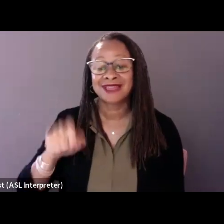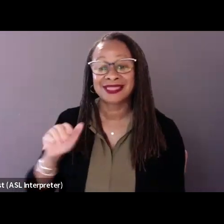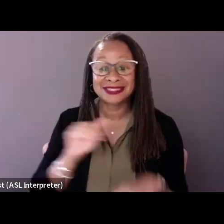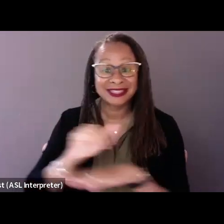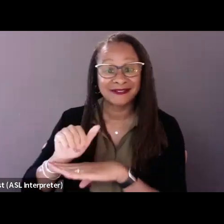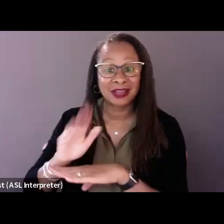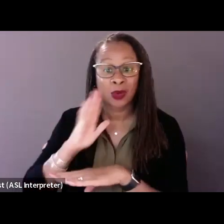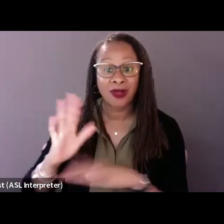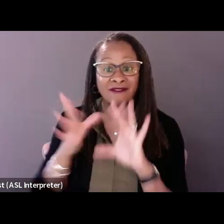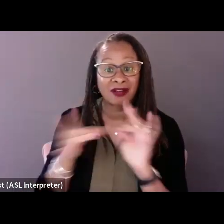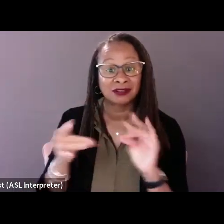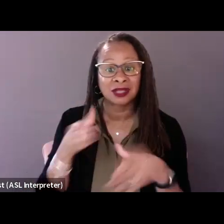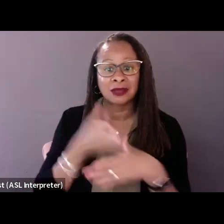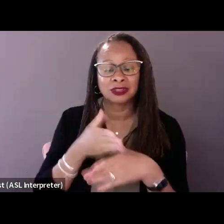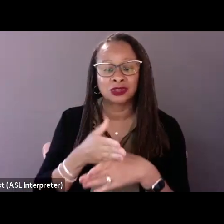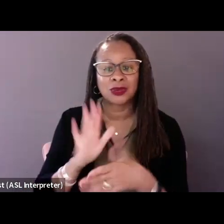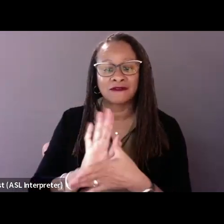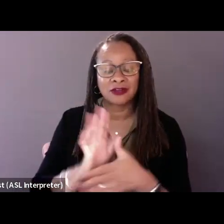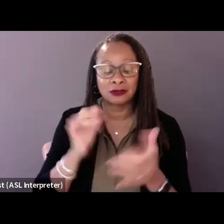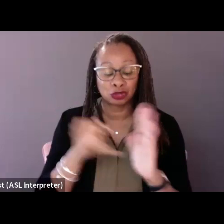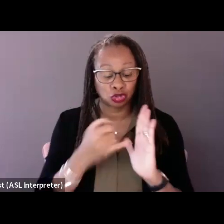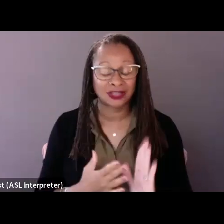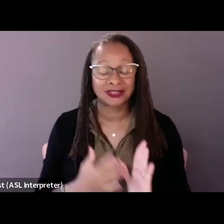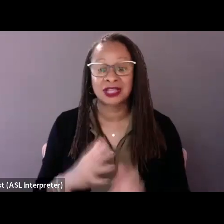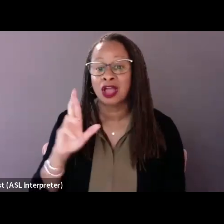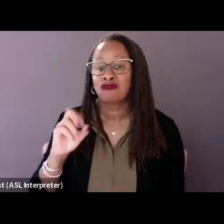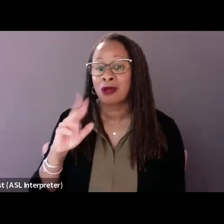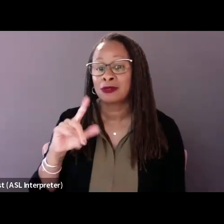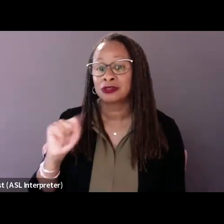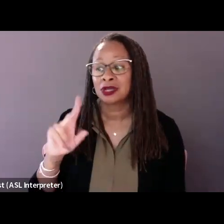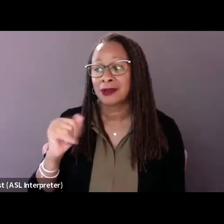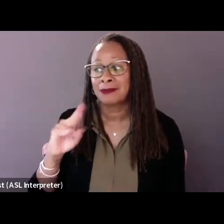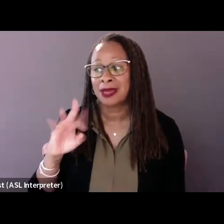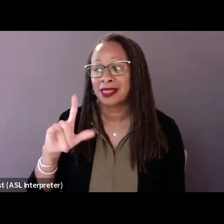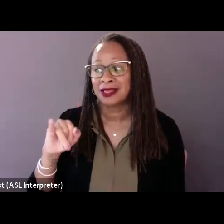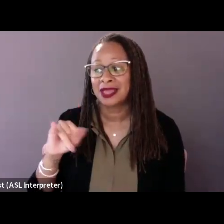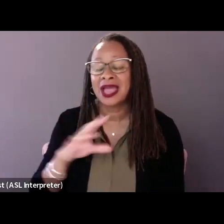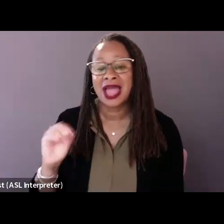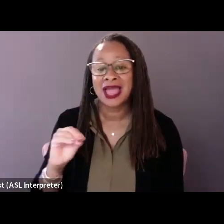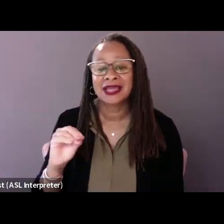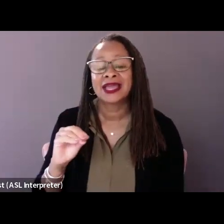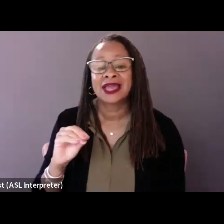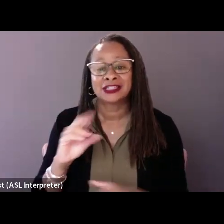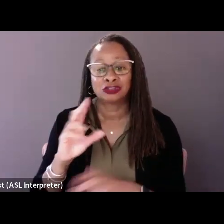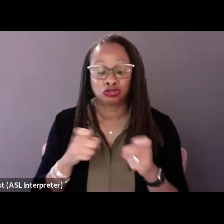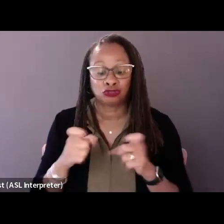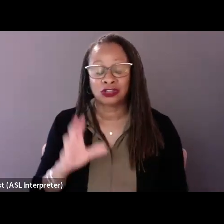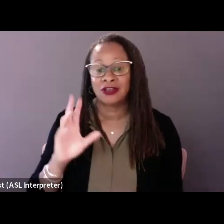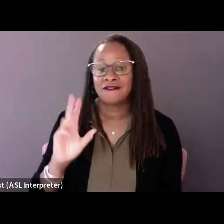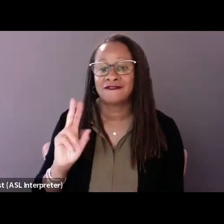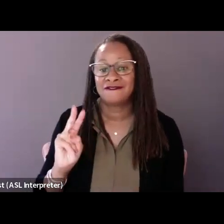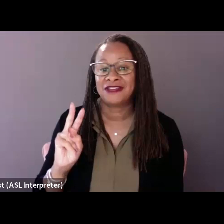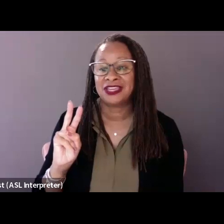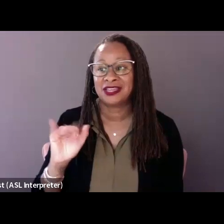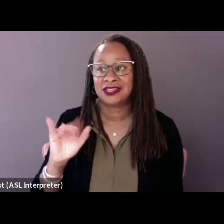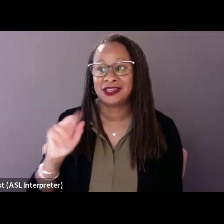we'll have a conversation between film journalist Robert Abele and director Vinay Shukla, whose